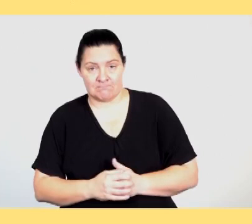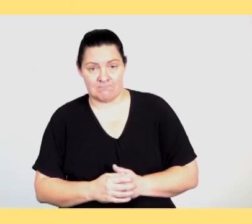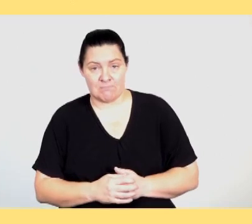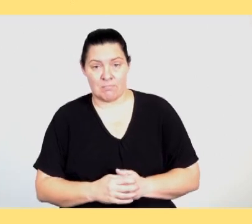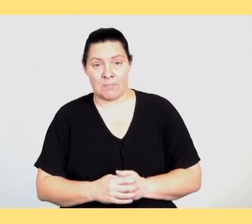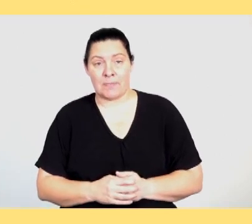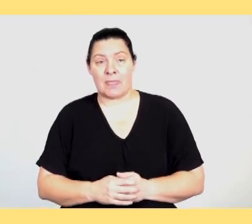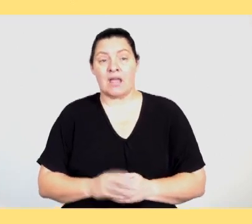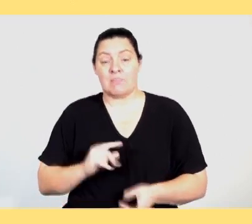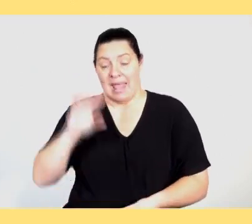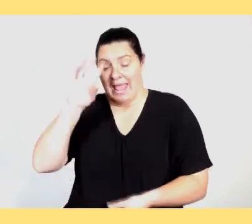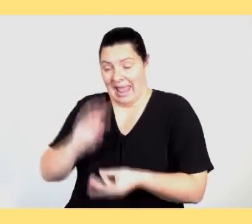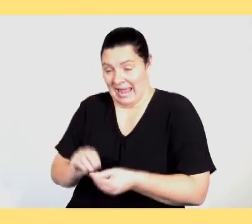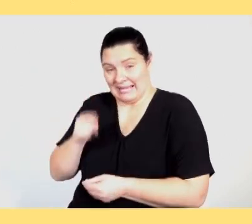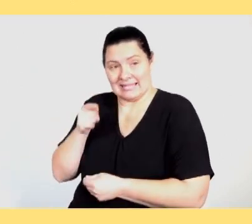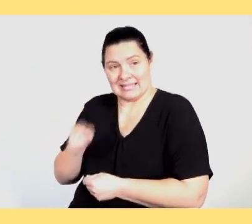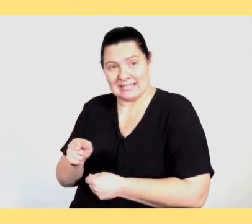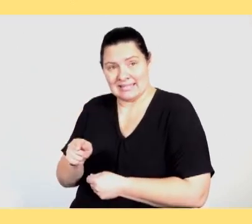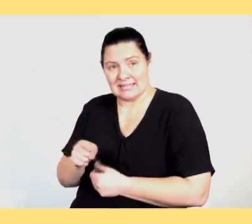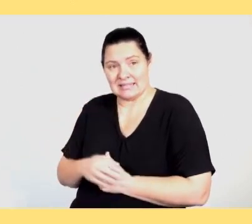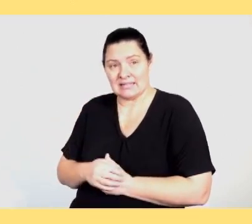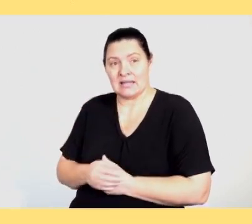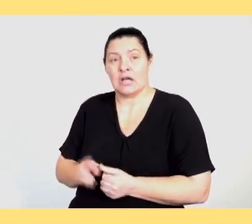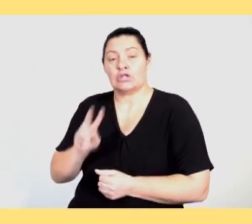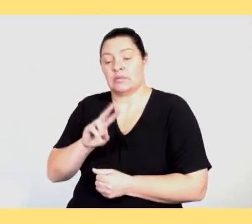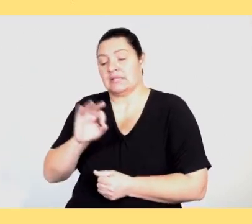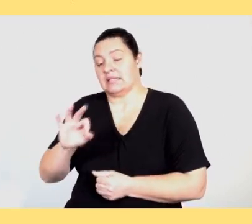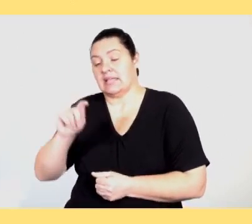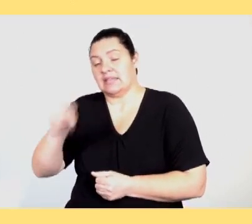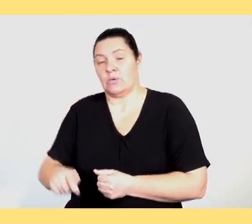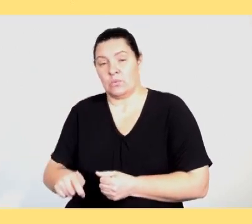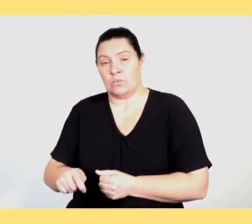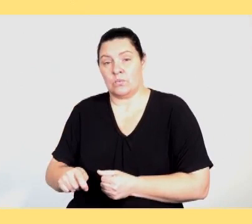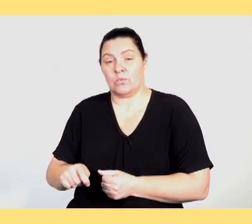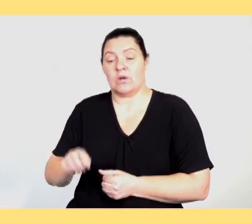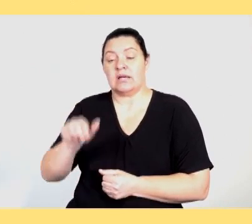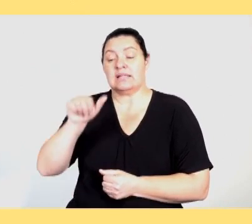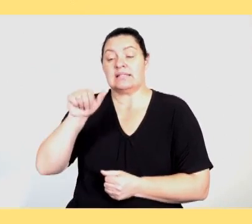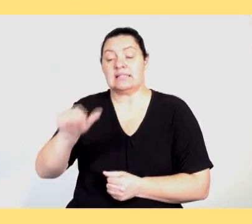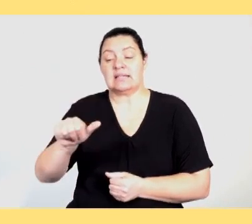38,100. And then if I add these ones, that gives me